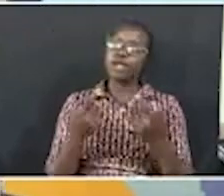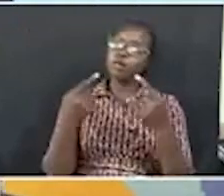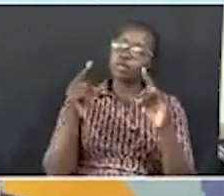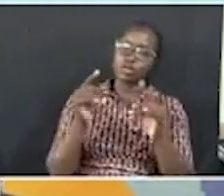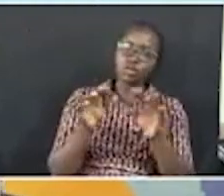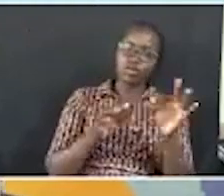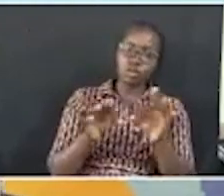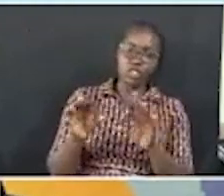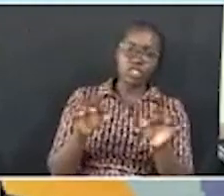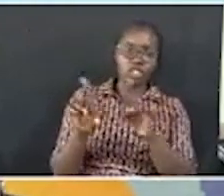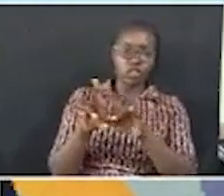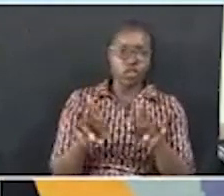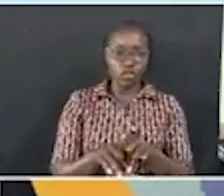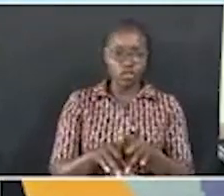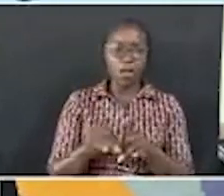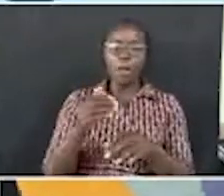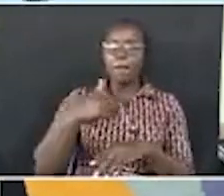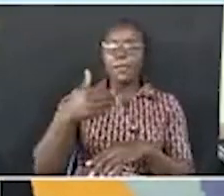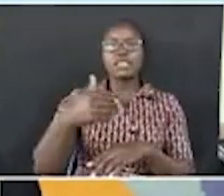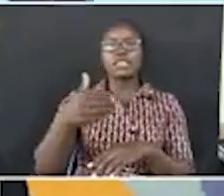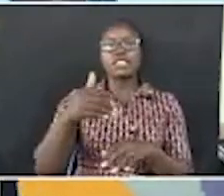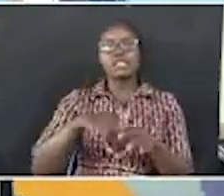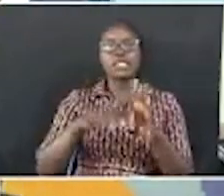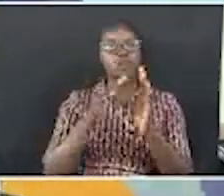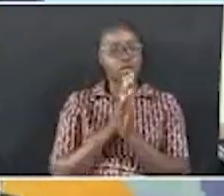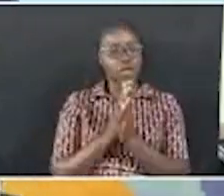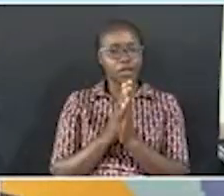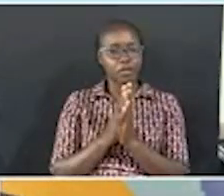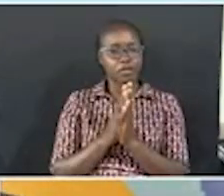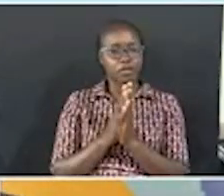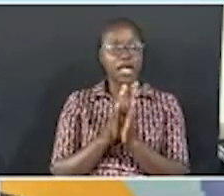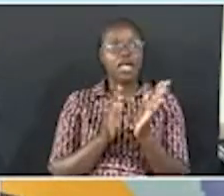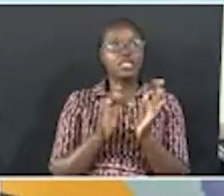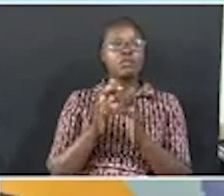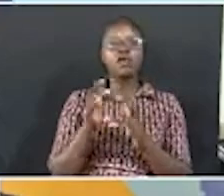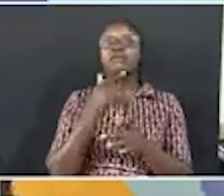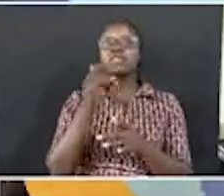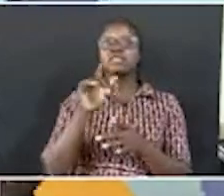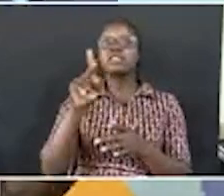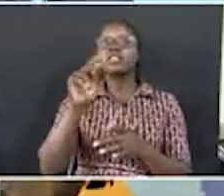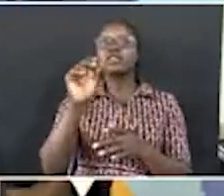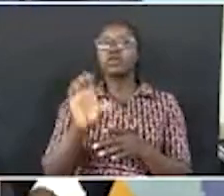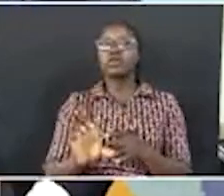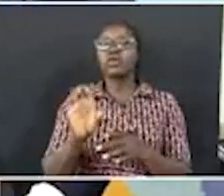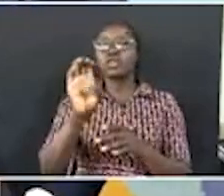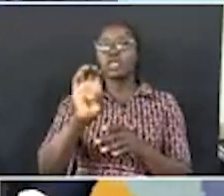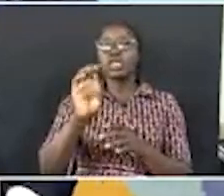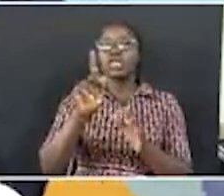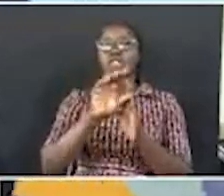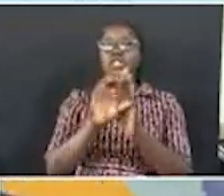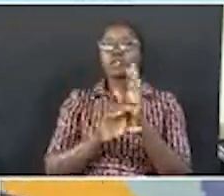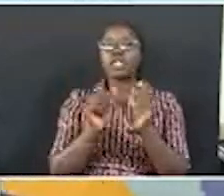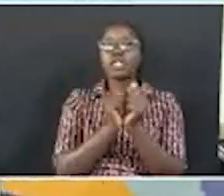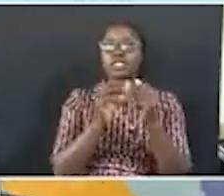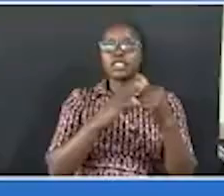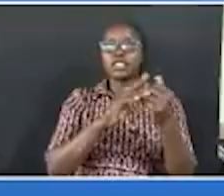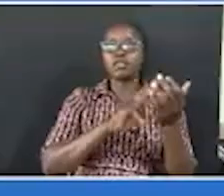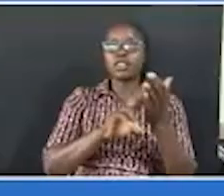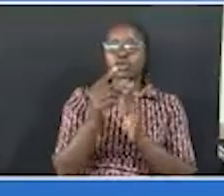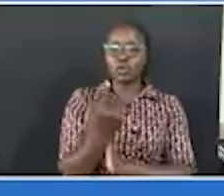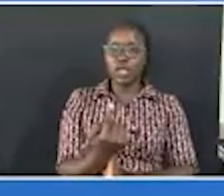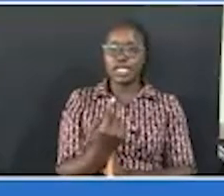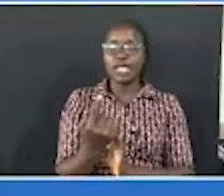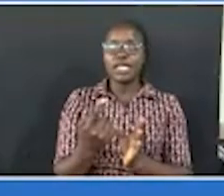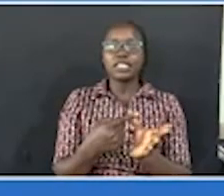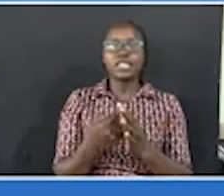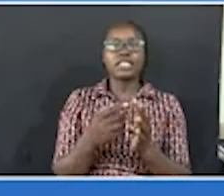measures, and also persistence in prayer. The Bible says in Luke chapter 18 verse 1,